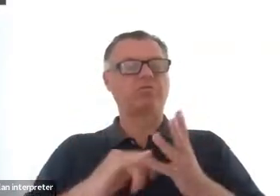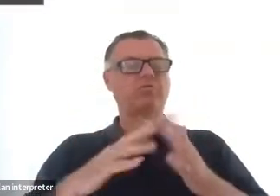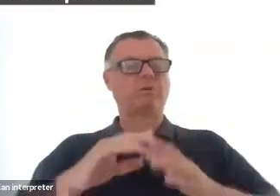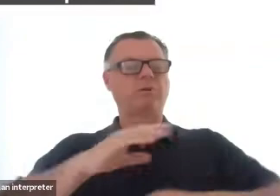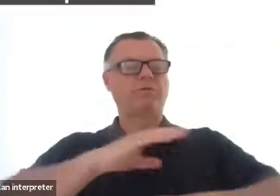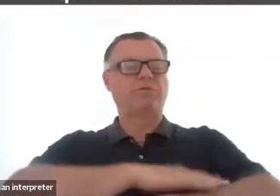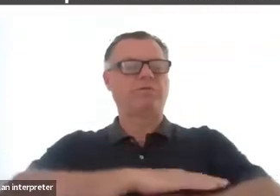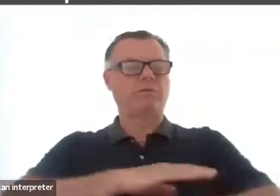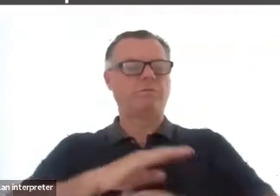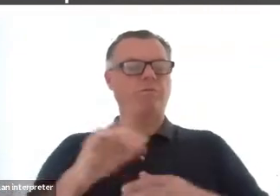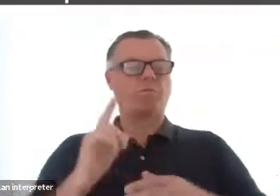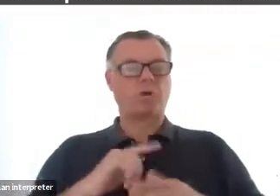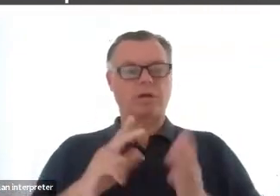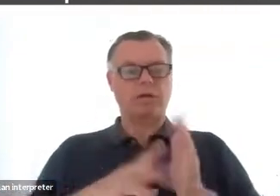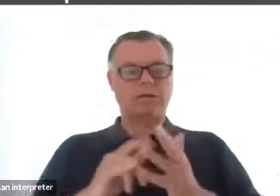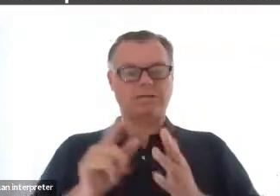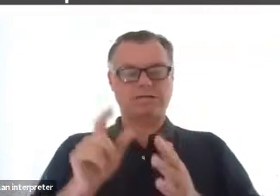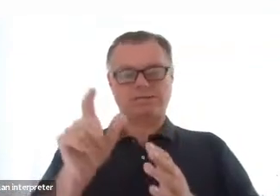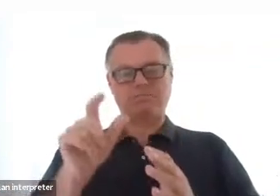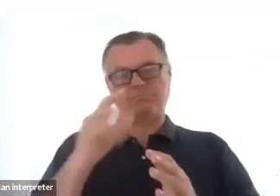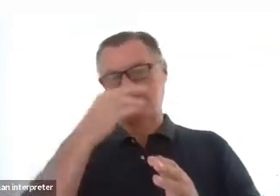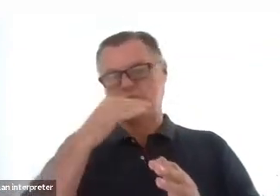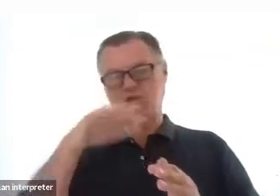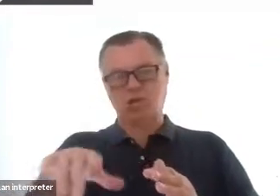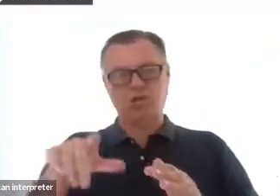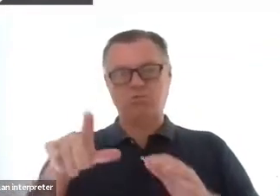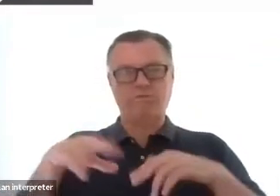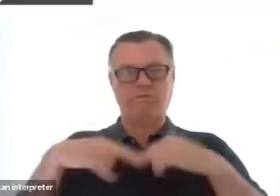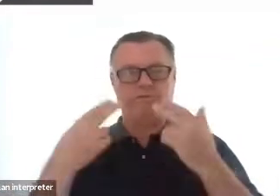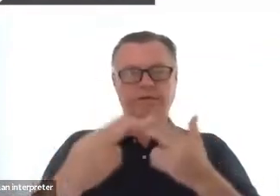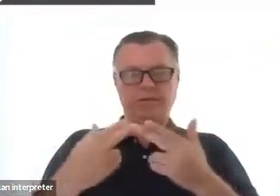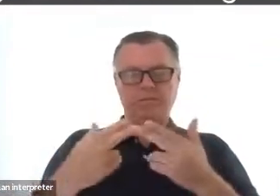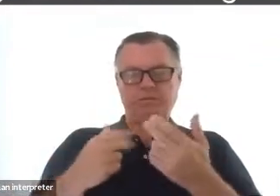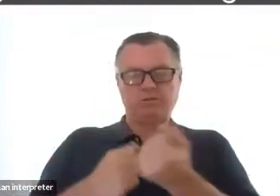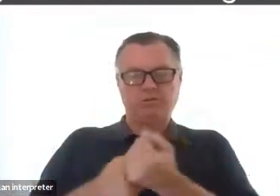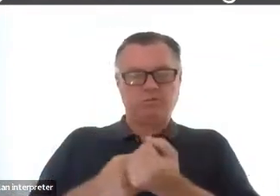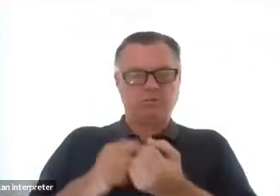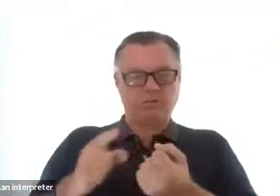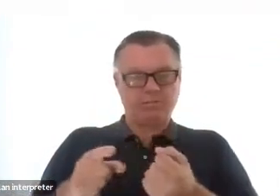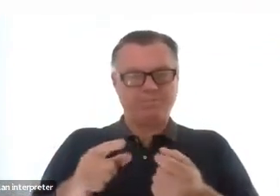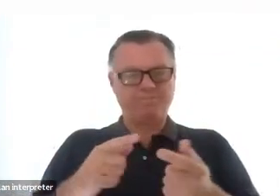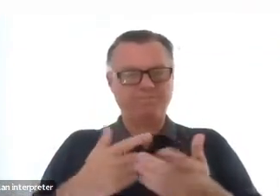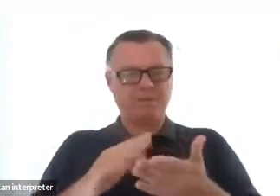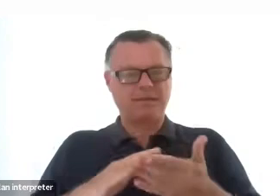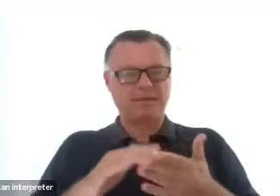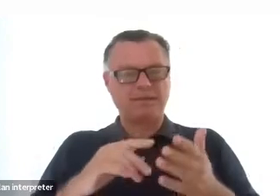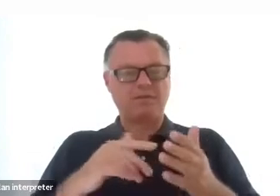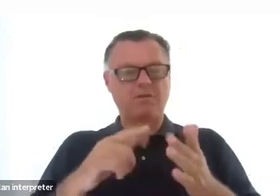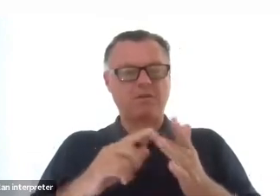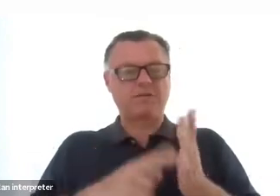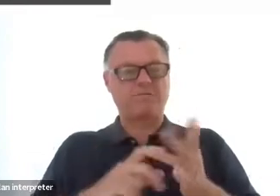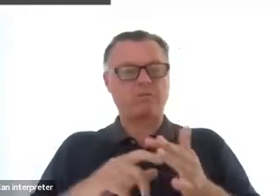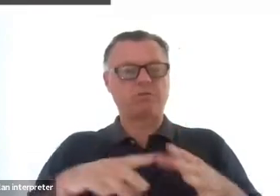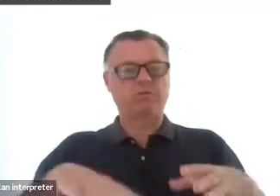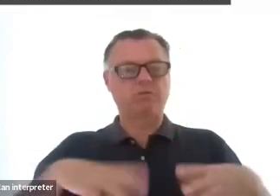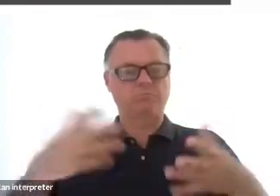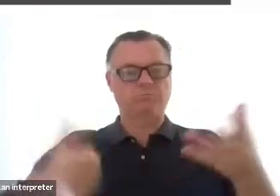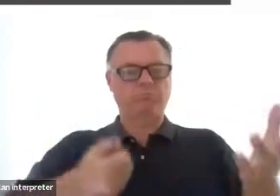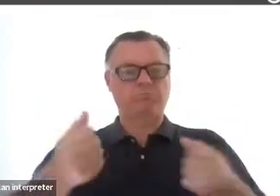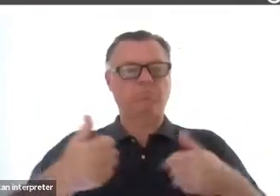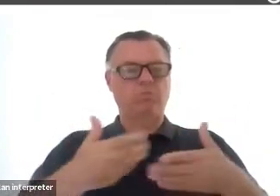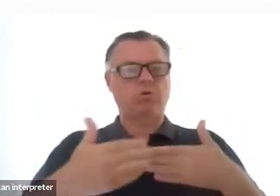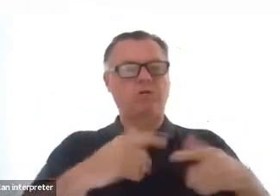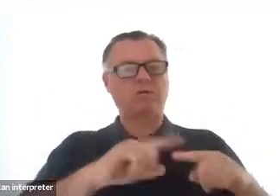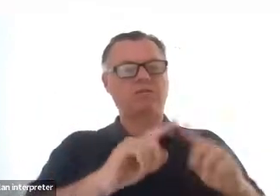families to upload documents, automatically organize and categorize them, and generate structured